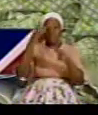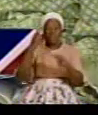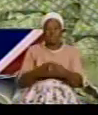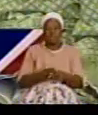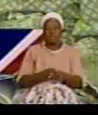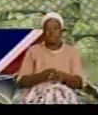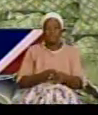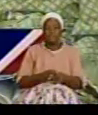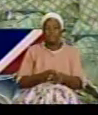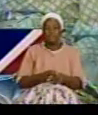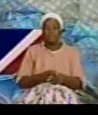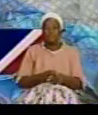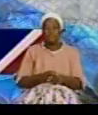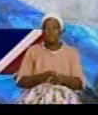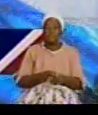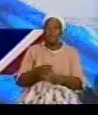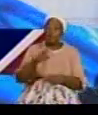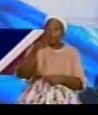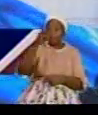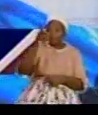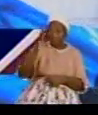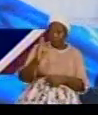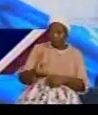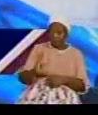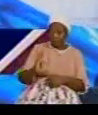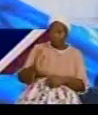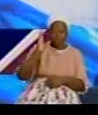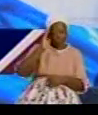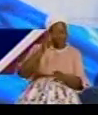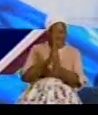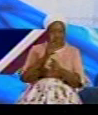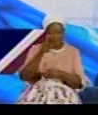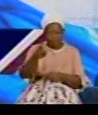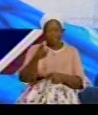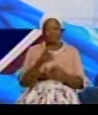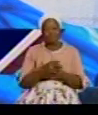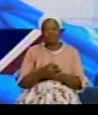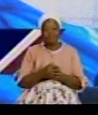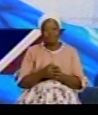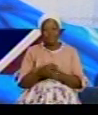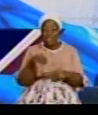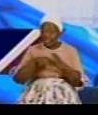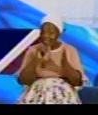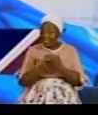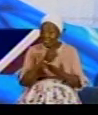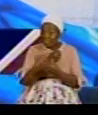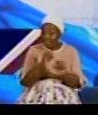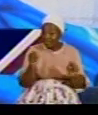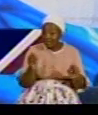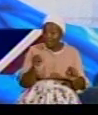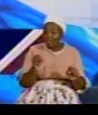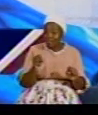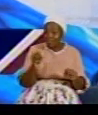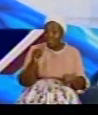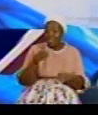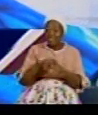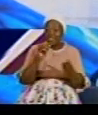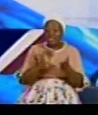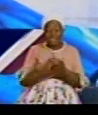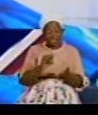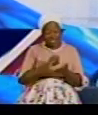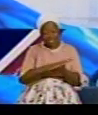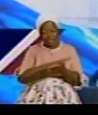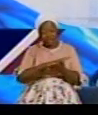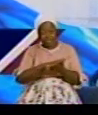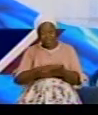name. God will keep you in that salvation, in that